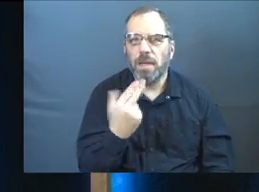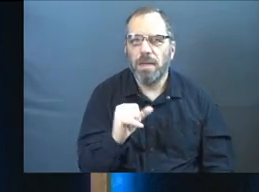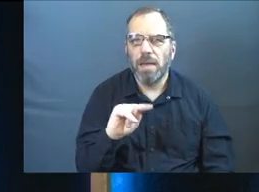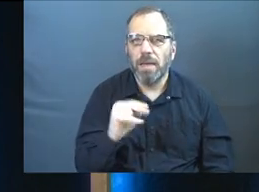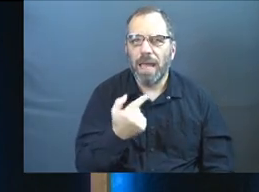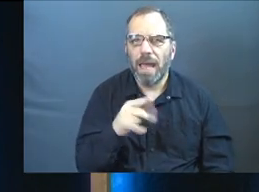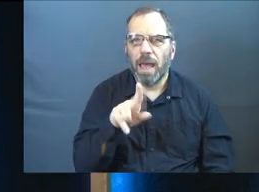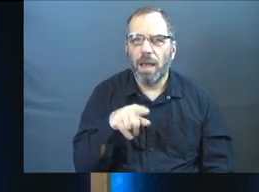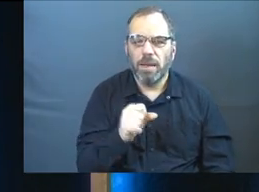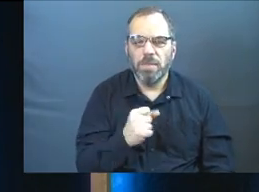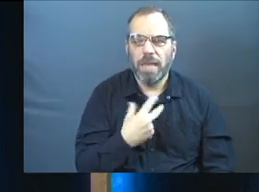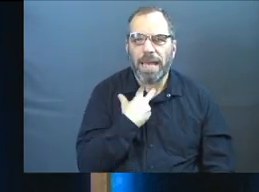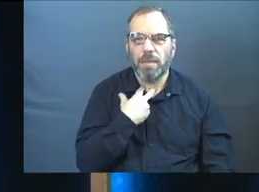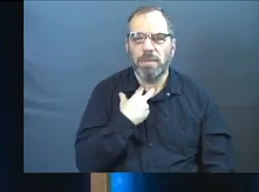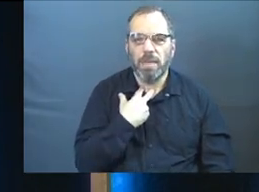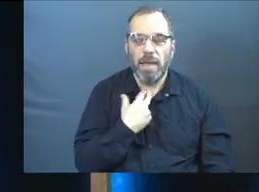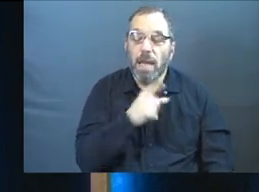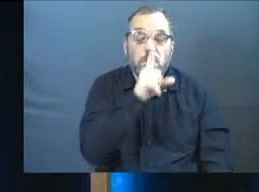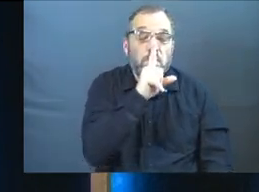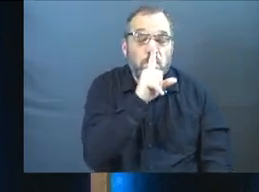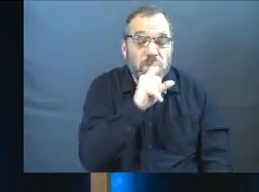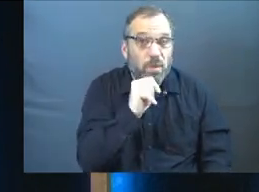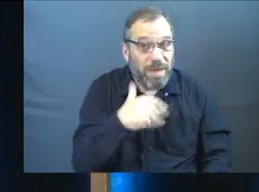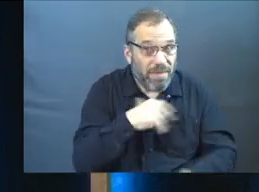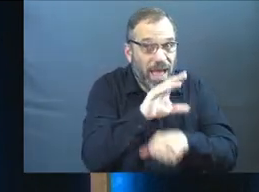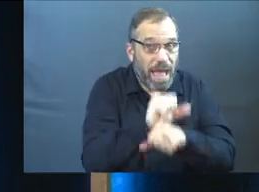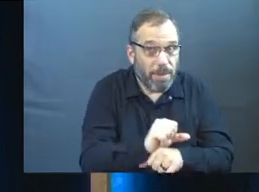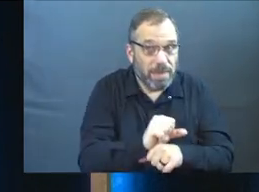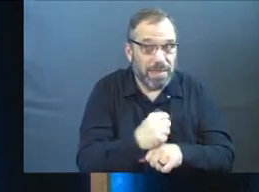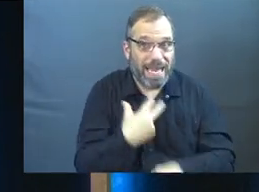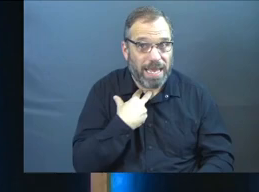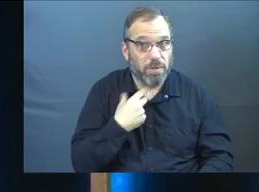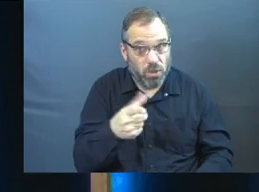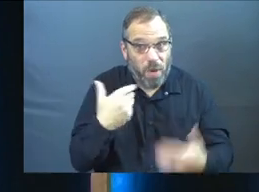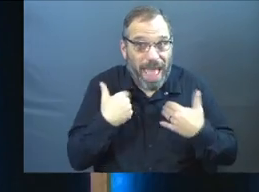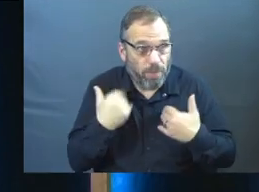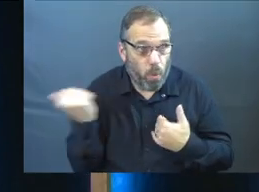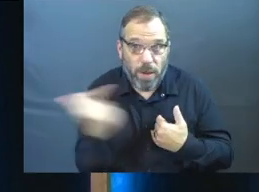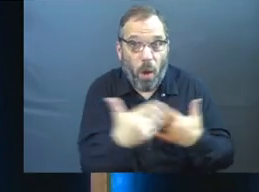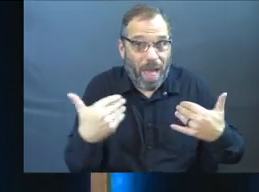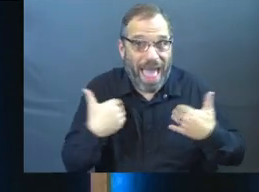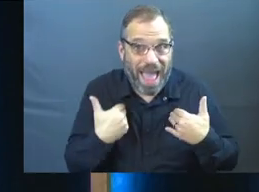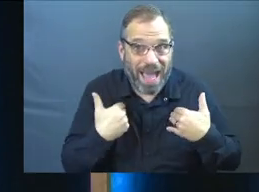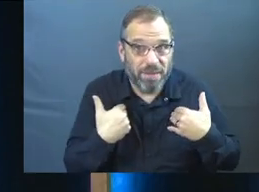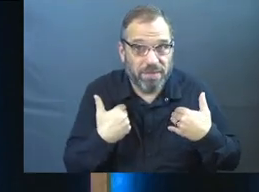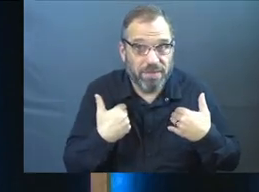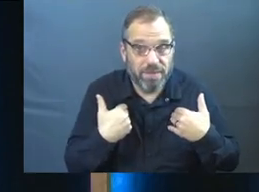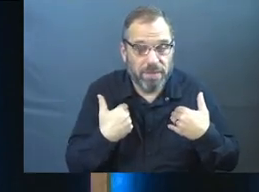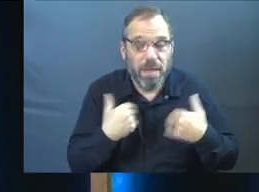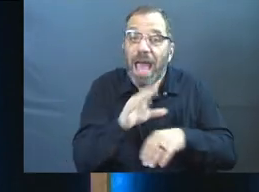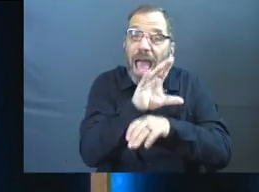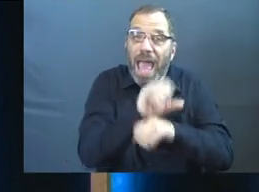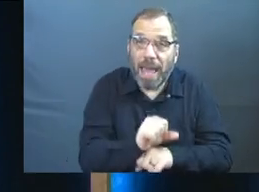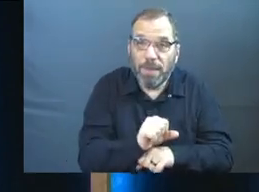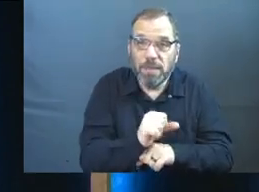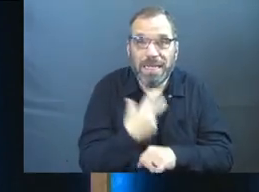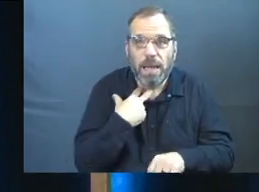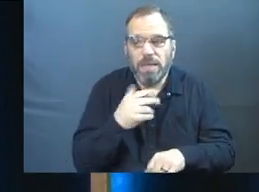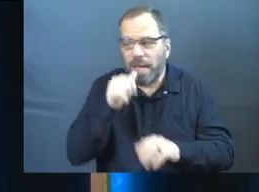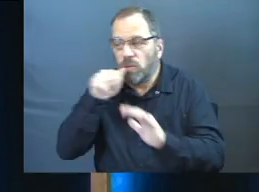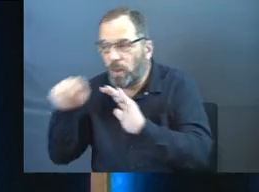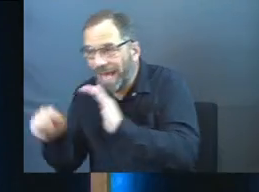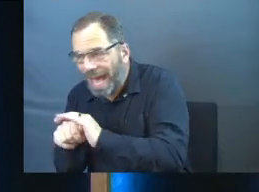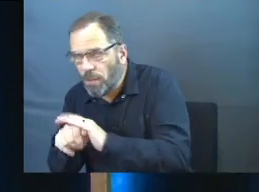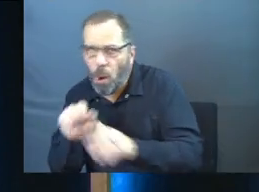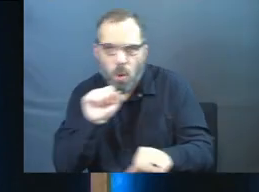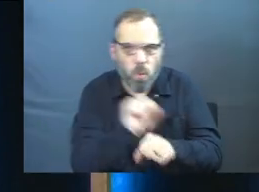It doesn't say they don't have habits and hangups, because we've all got them, amen? We've all got them. But do we hide them or do